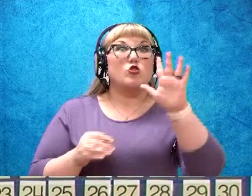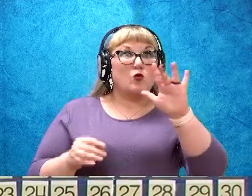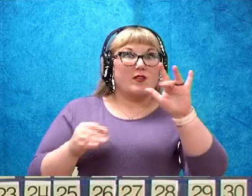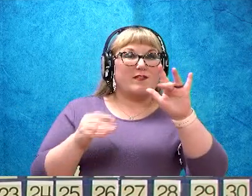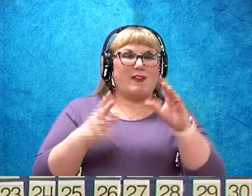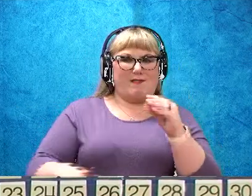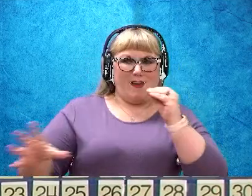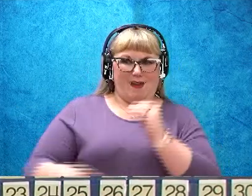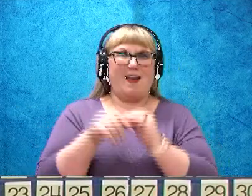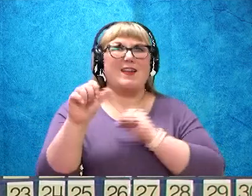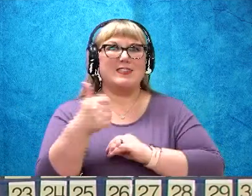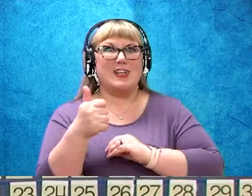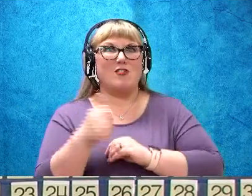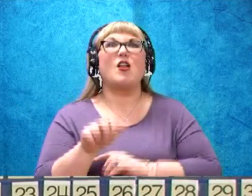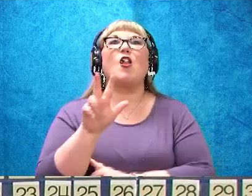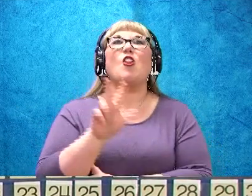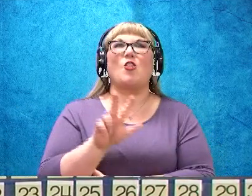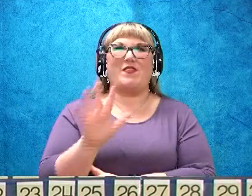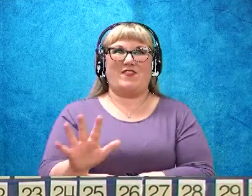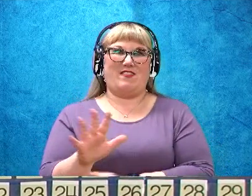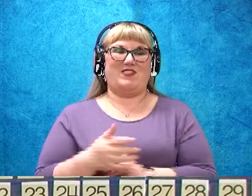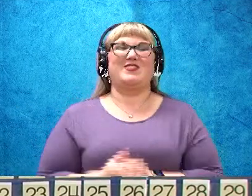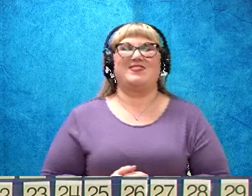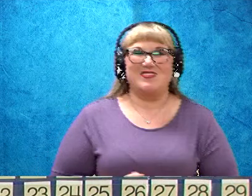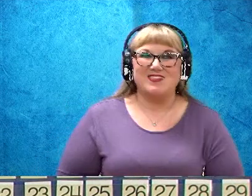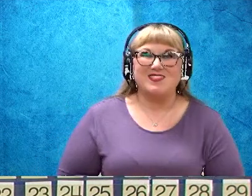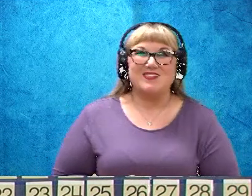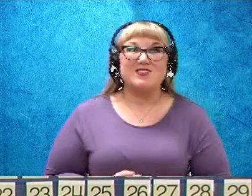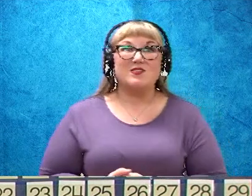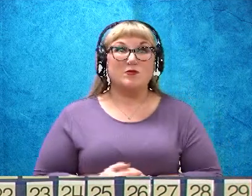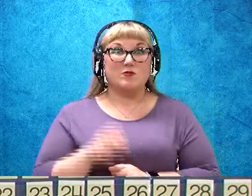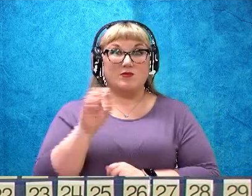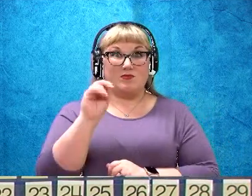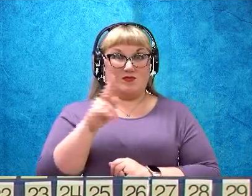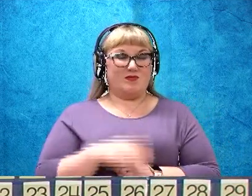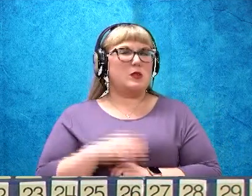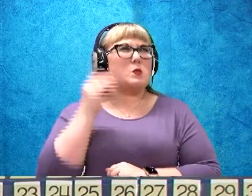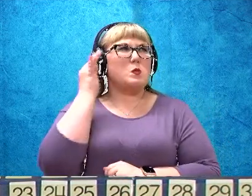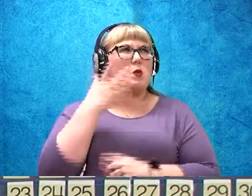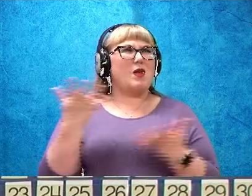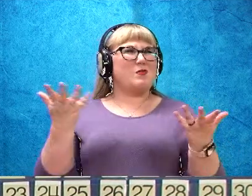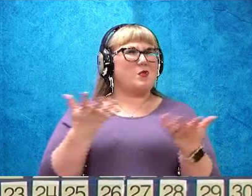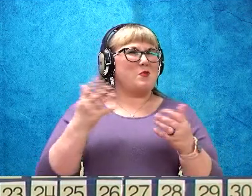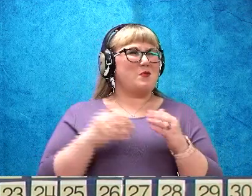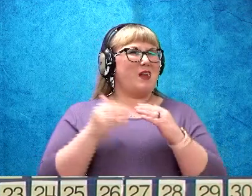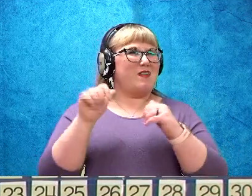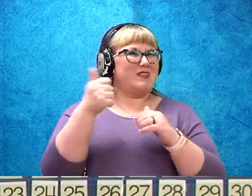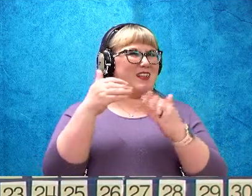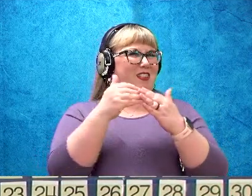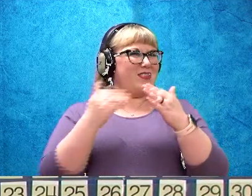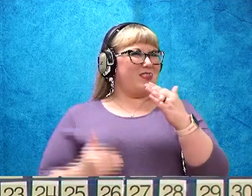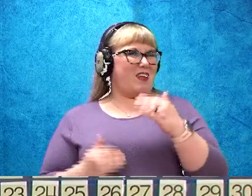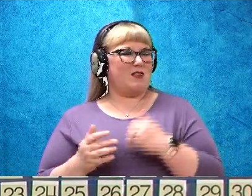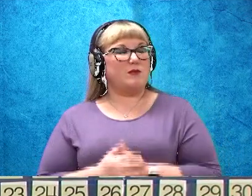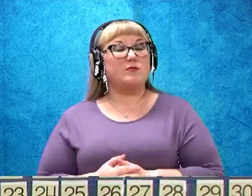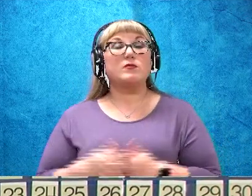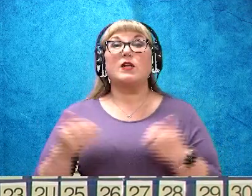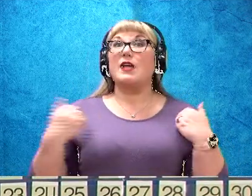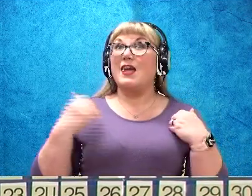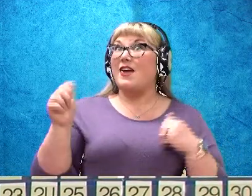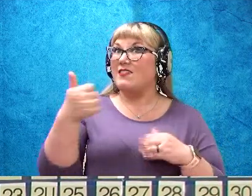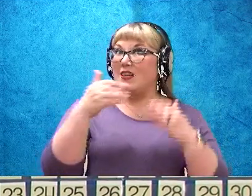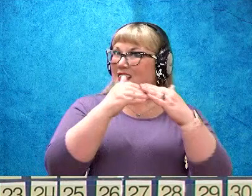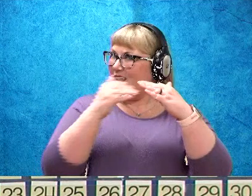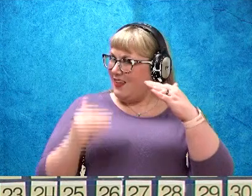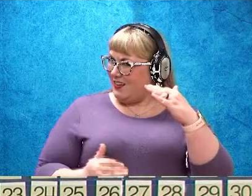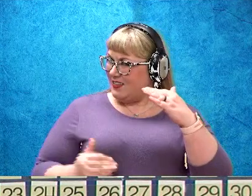is 35. All right, I bet you're thinking, what about 10 less? When we have 10